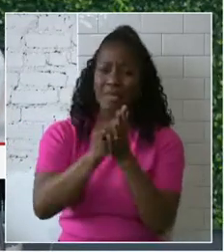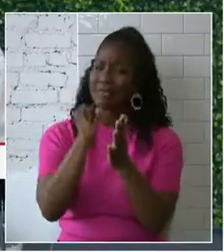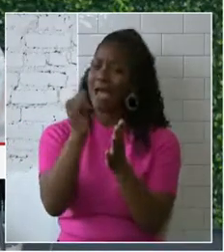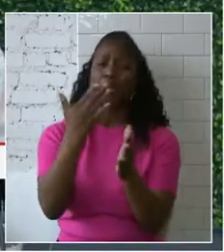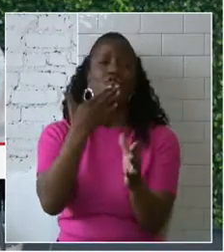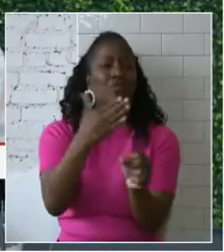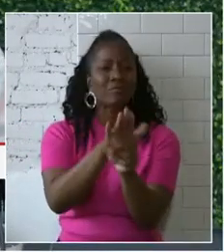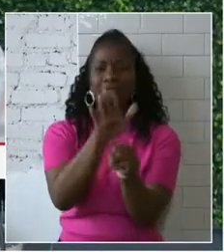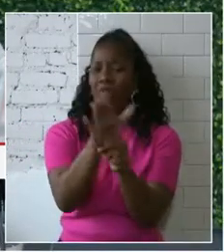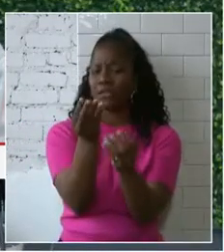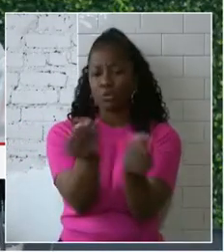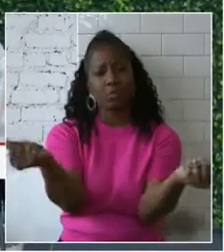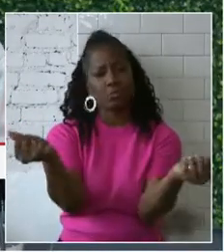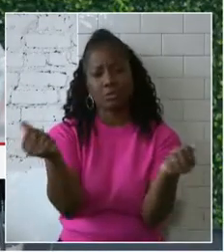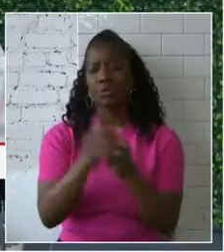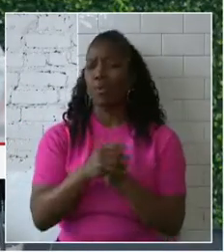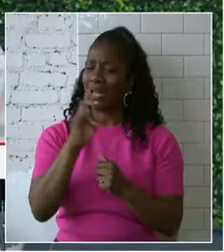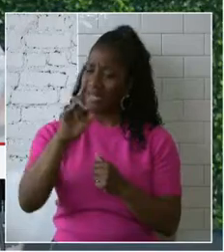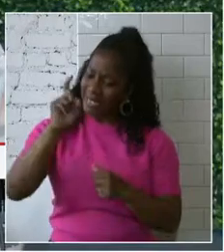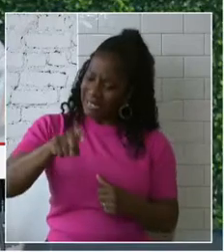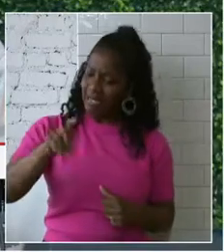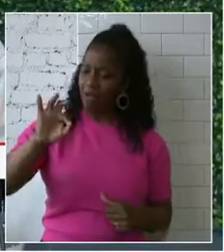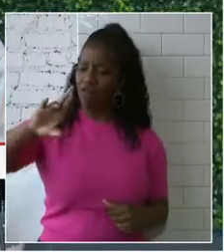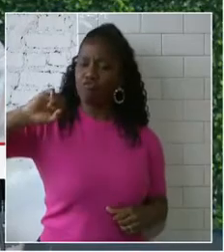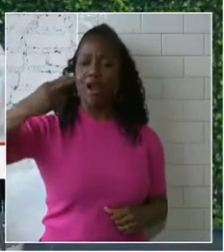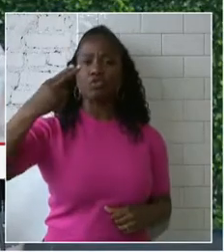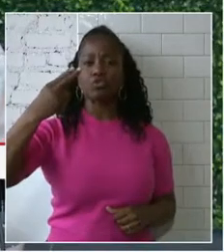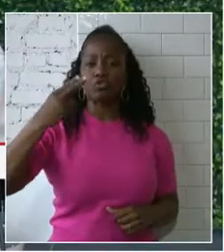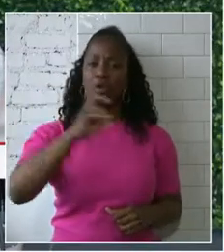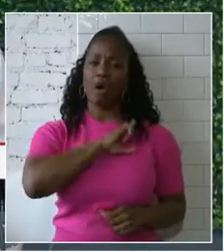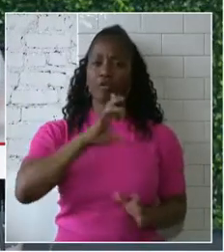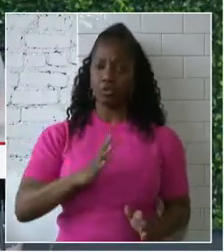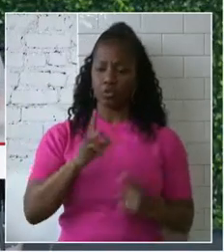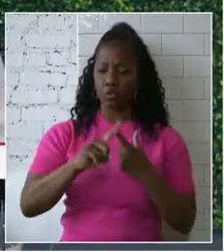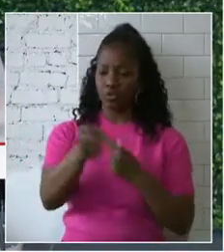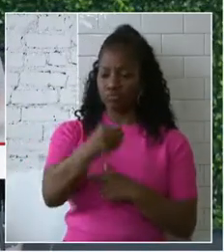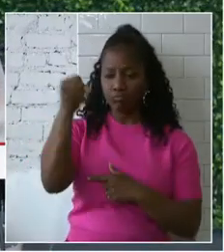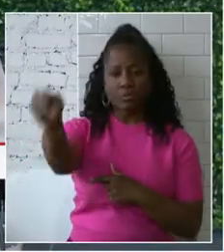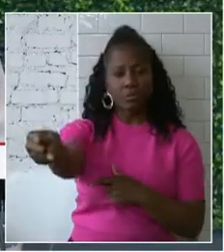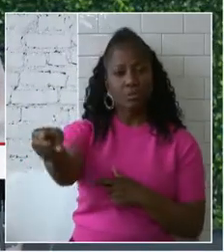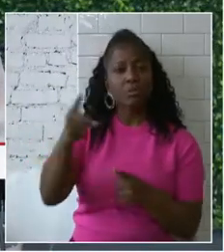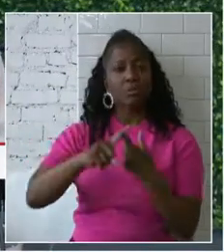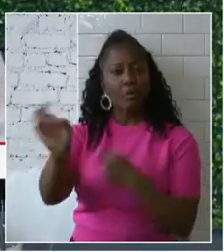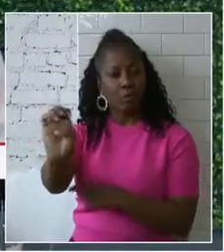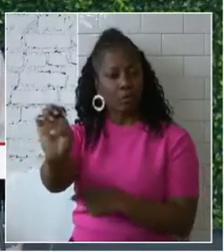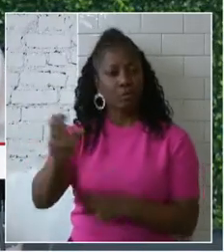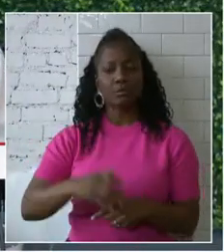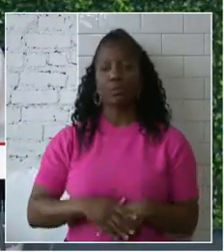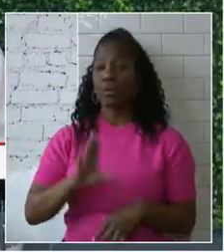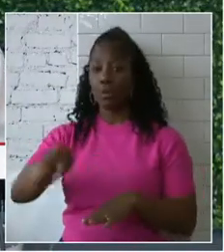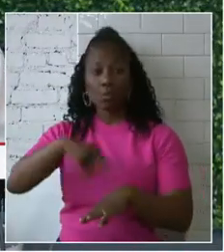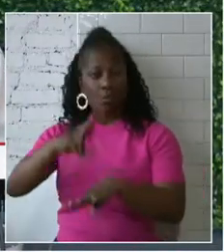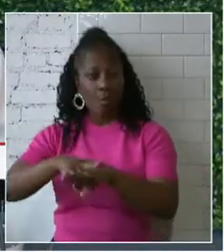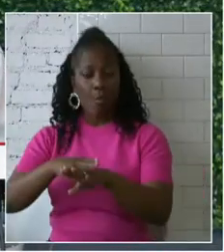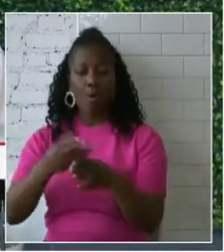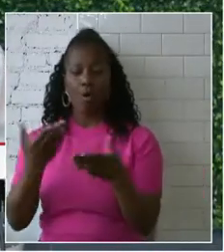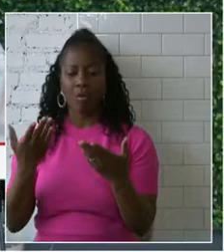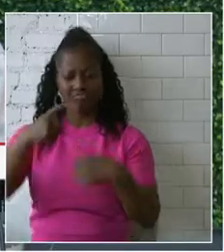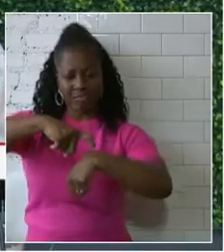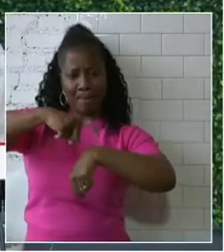good enough. We need fresh officers to deploy in their normal course of